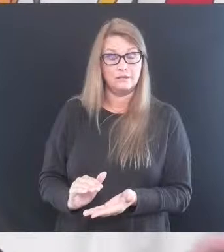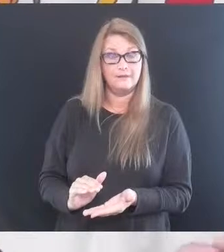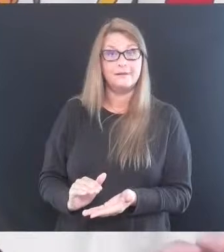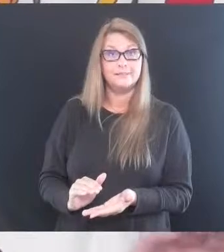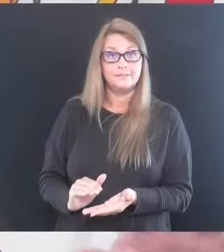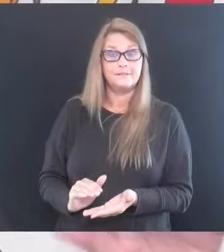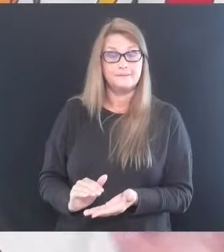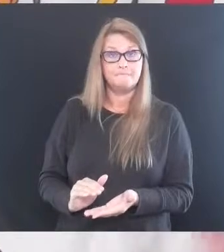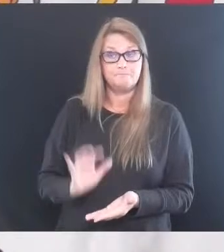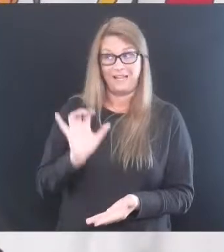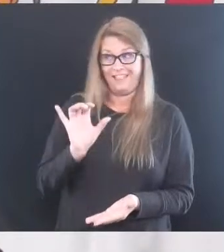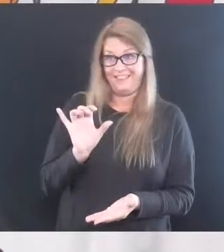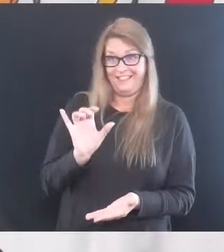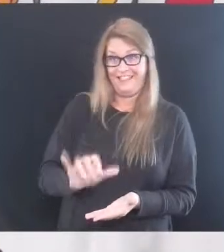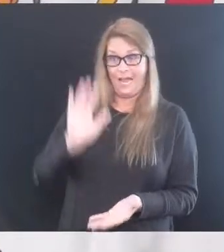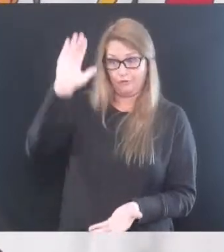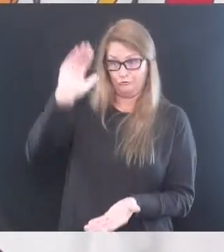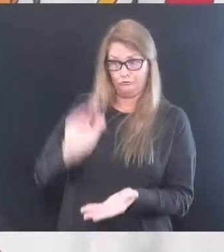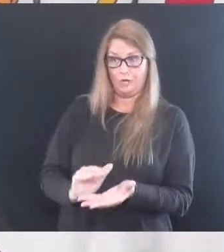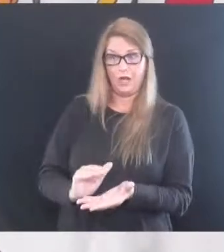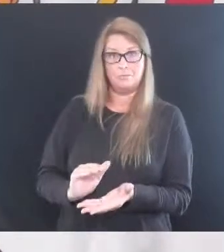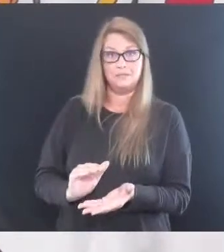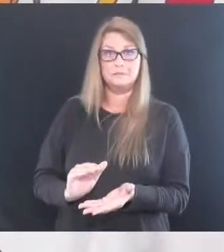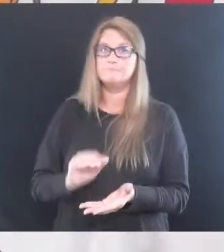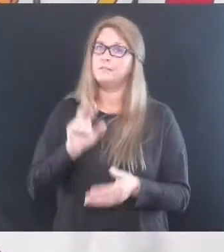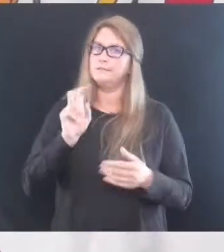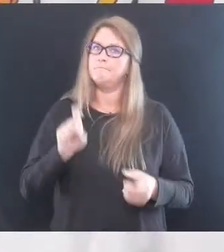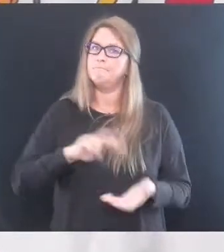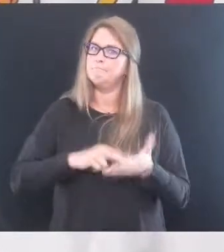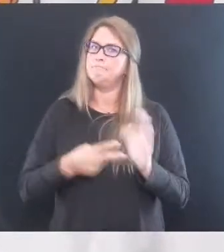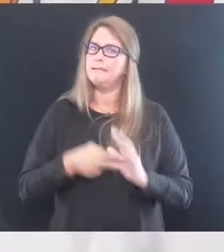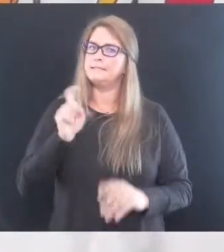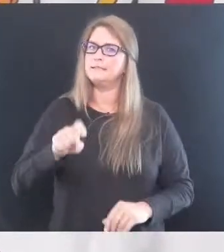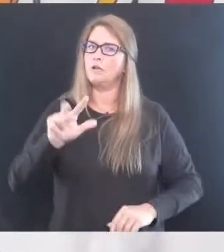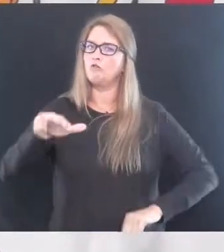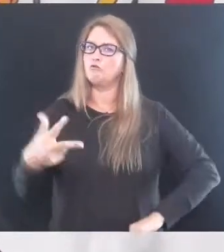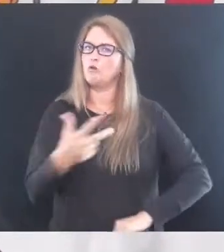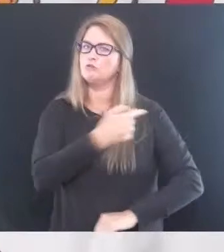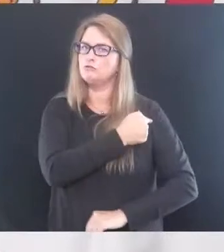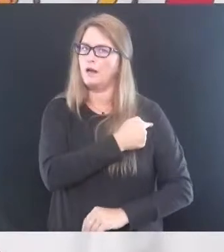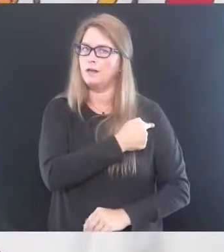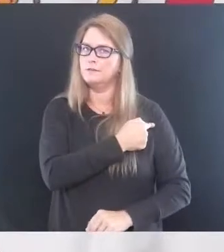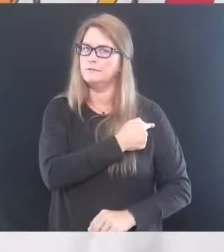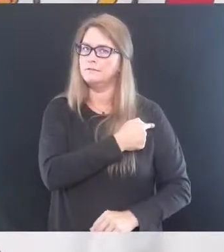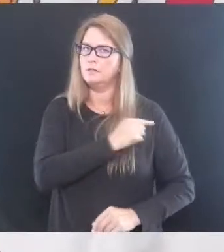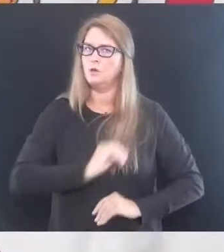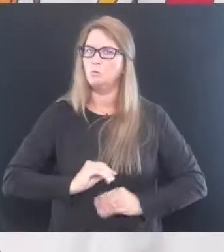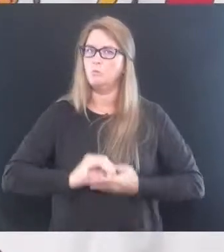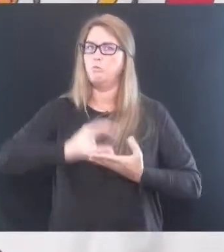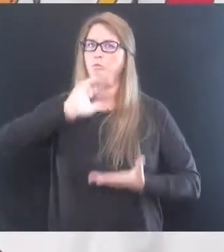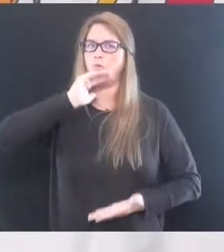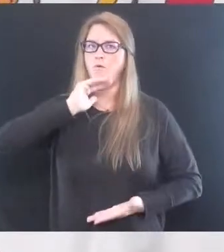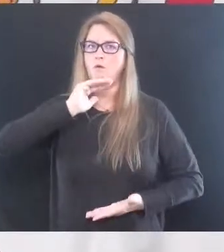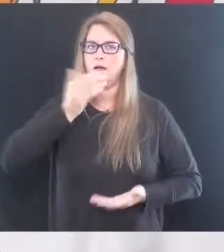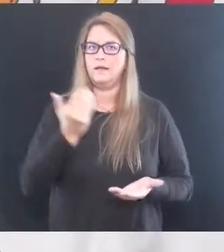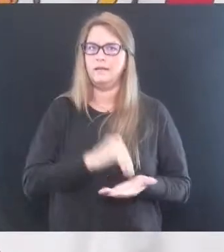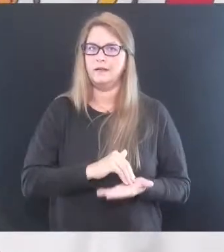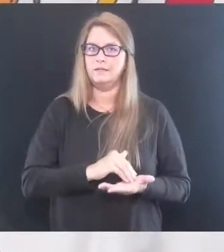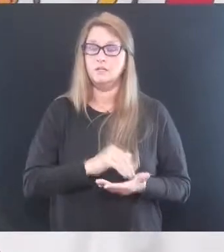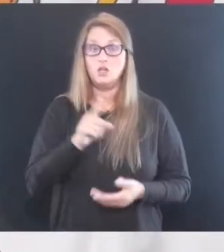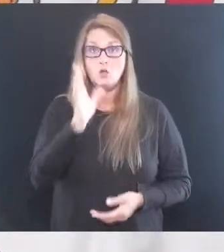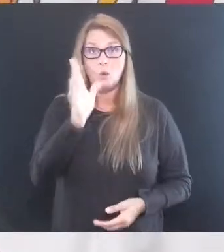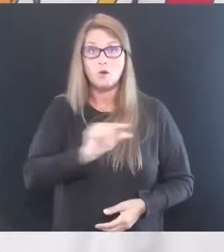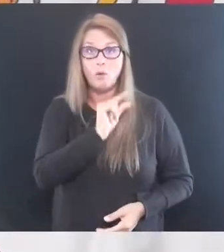by seeing that significant drop-off, you need a booster shot. We've said it over and over and over, and you will qualify. You